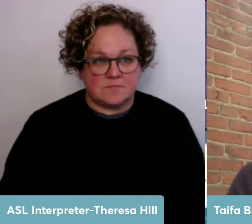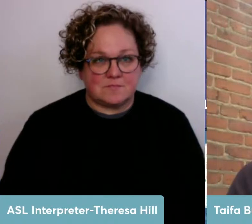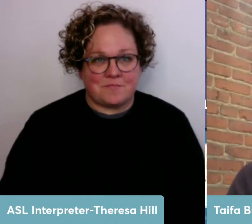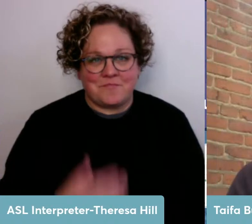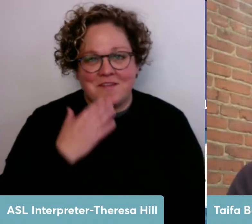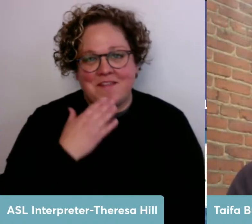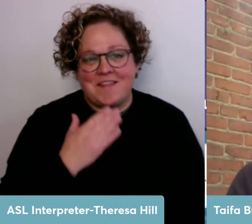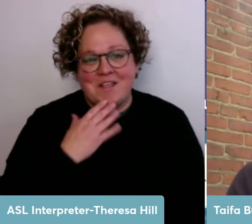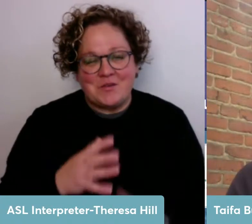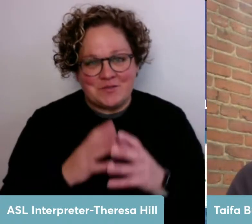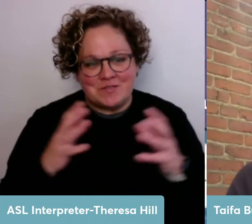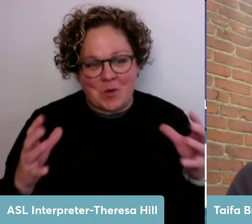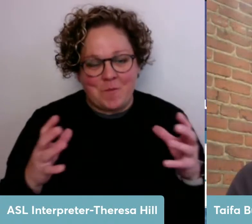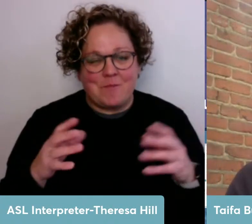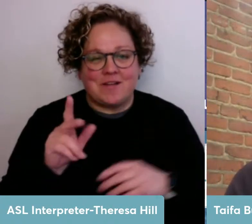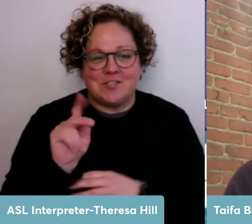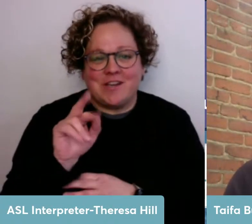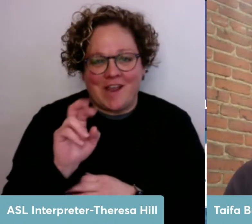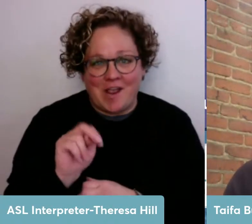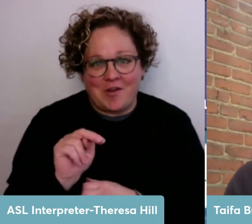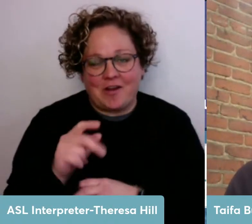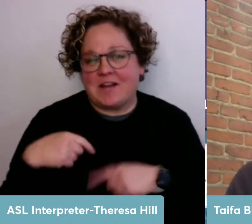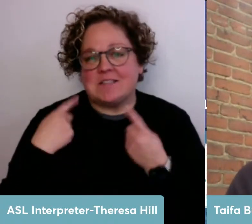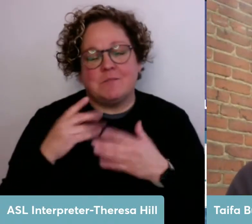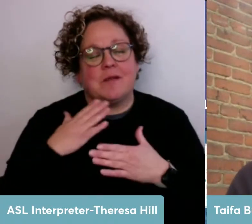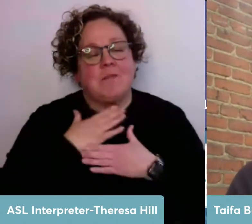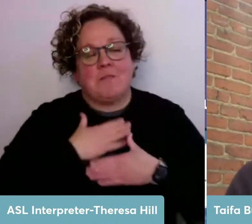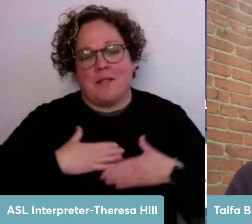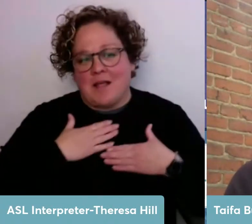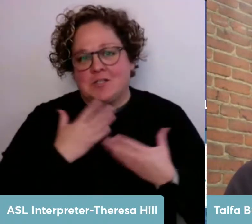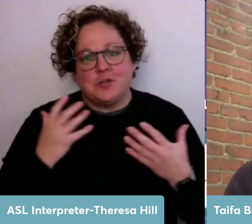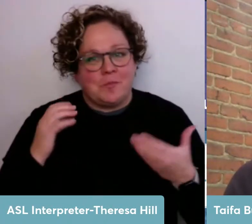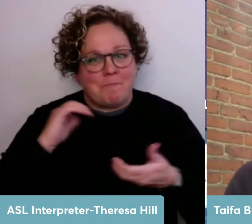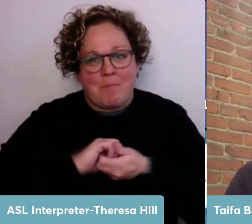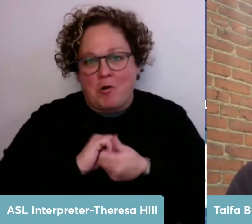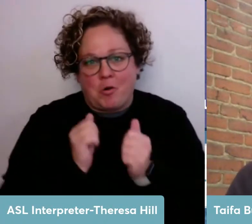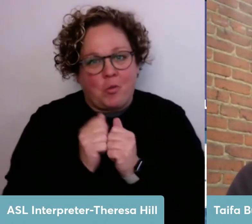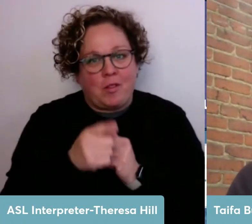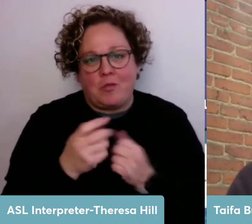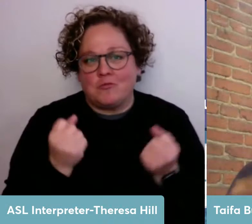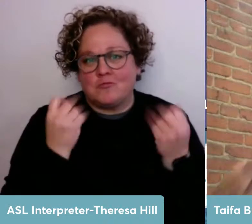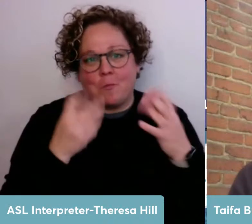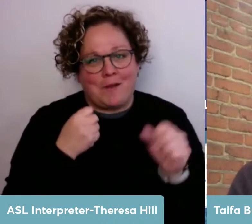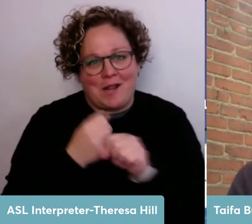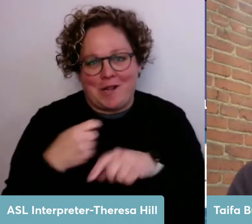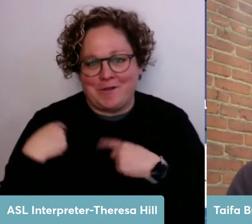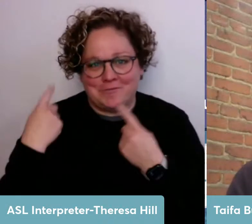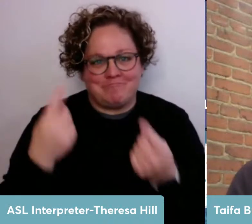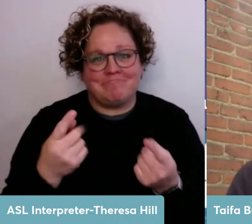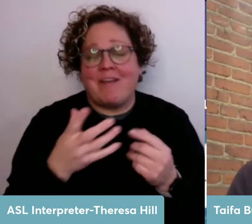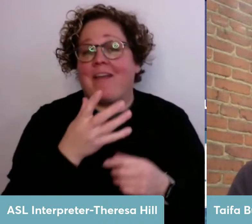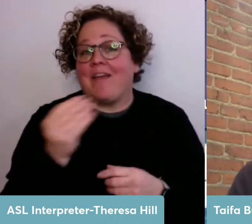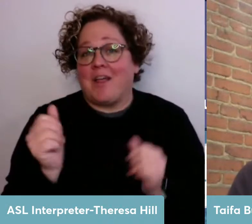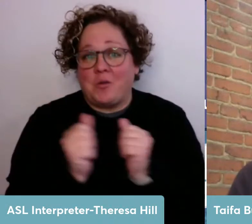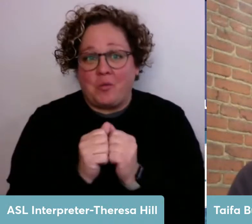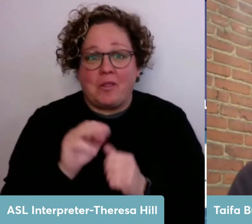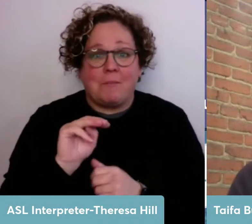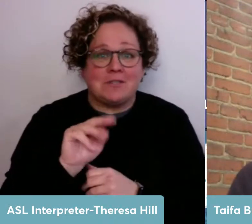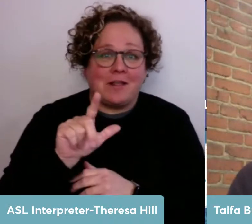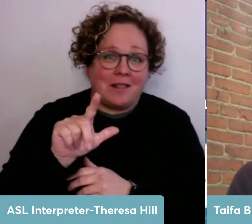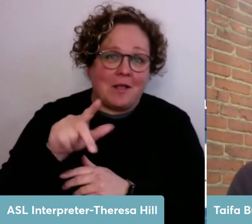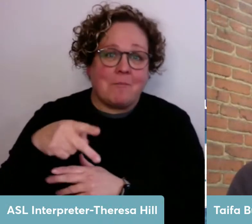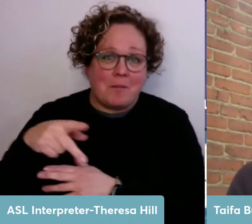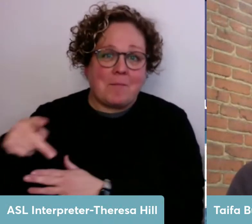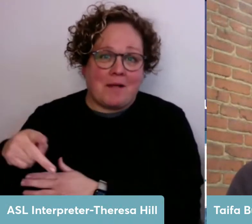Thank you so much, Karen. It's been a pleasure to be a partner with you all these years and with the Michigan League of Public